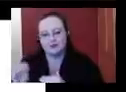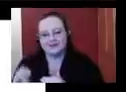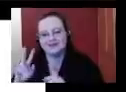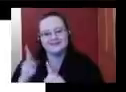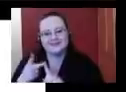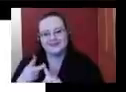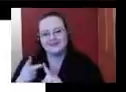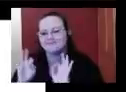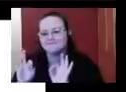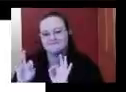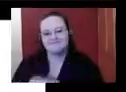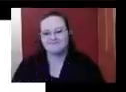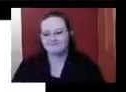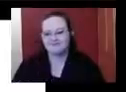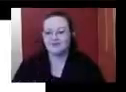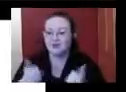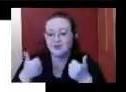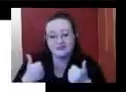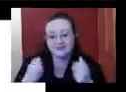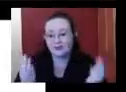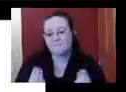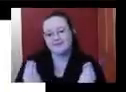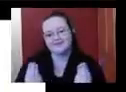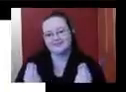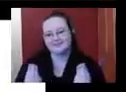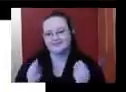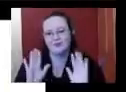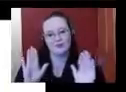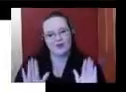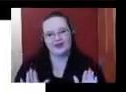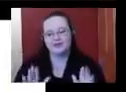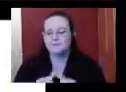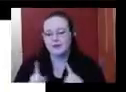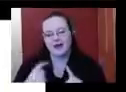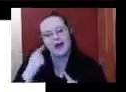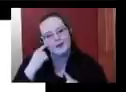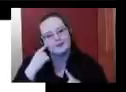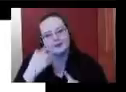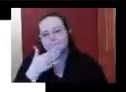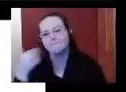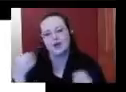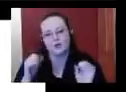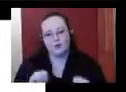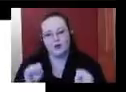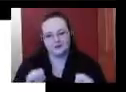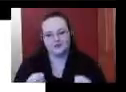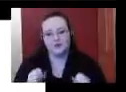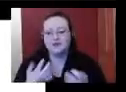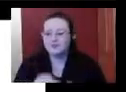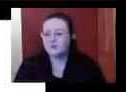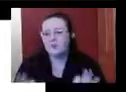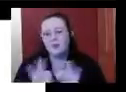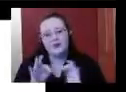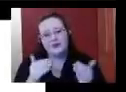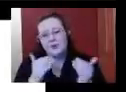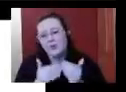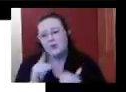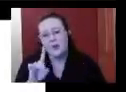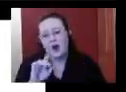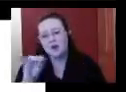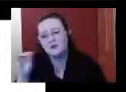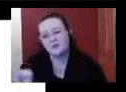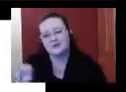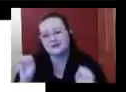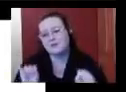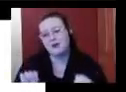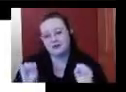encouraging, I think we can do better. It's critical that we have a very high vaccination rate, as close to 100% as we